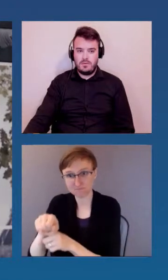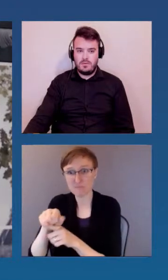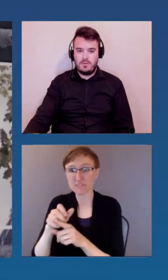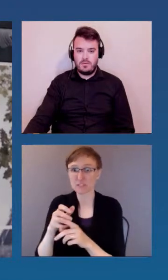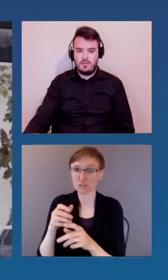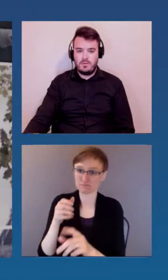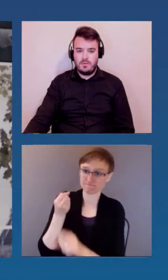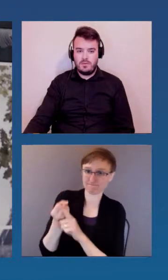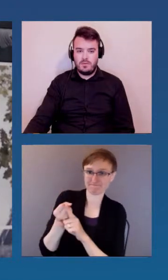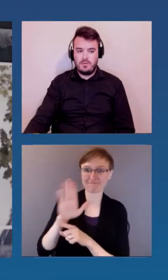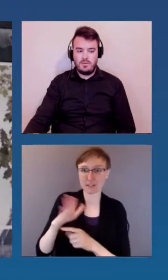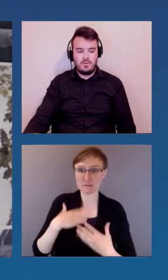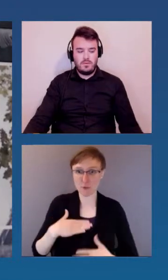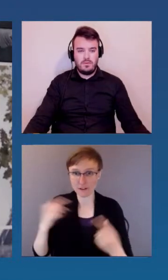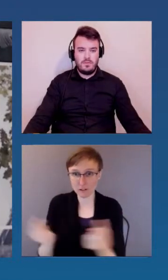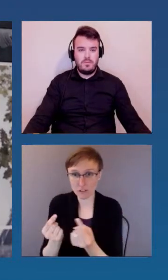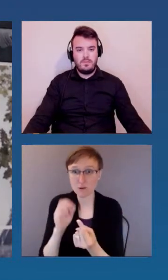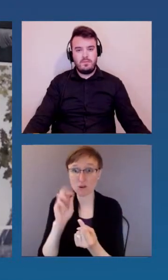News.